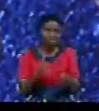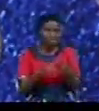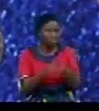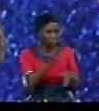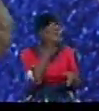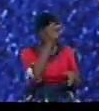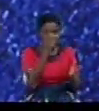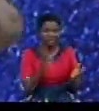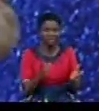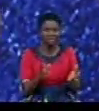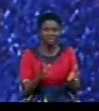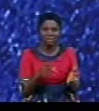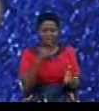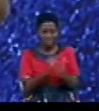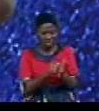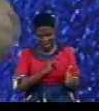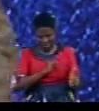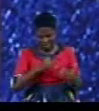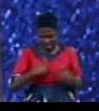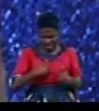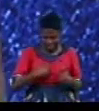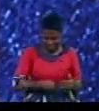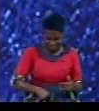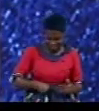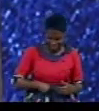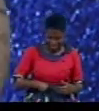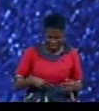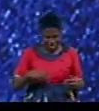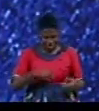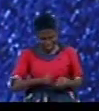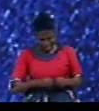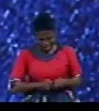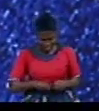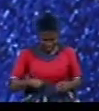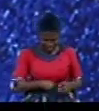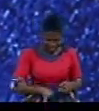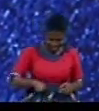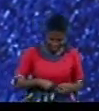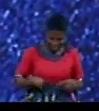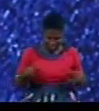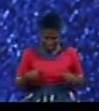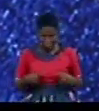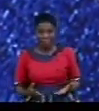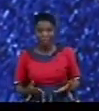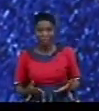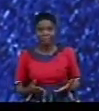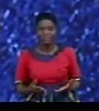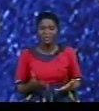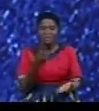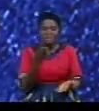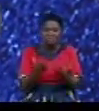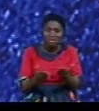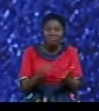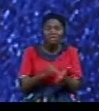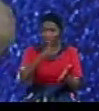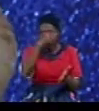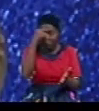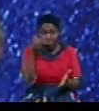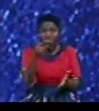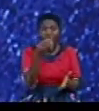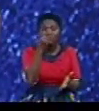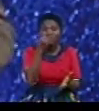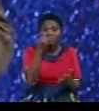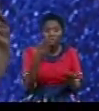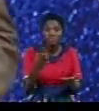you ate at the wrong time maybe you didn't take care what you are eating maybe in what are you you know you should drink